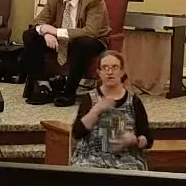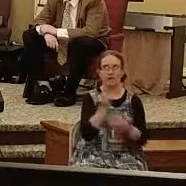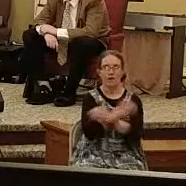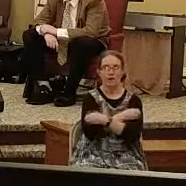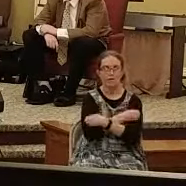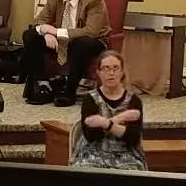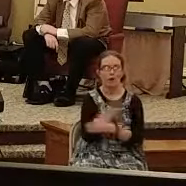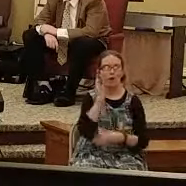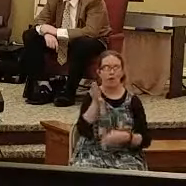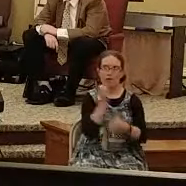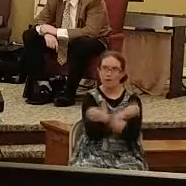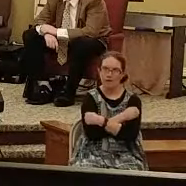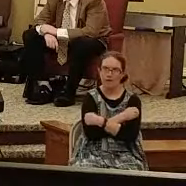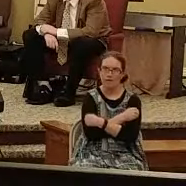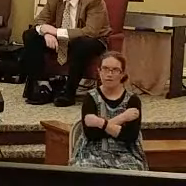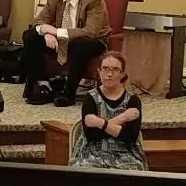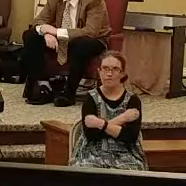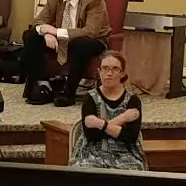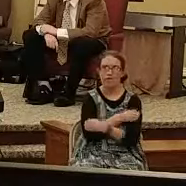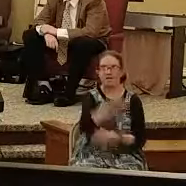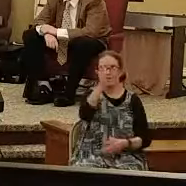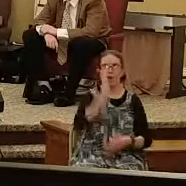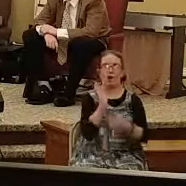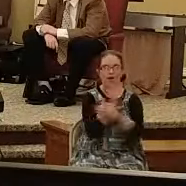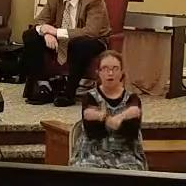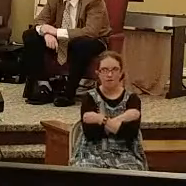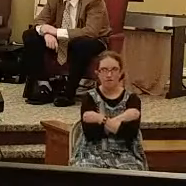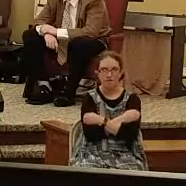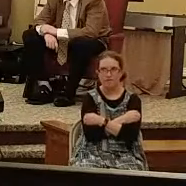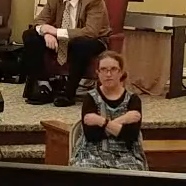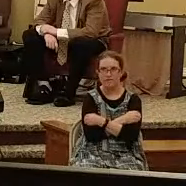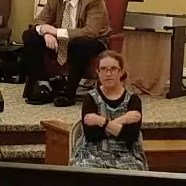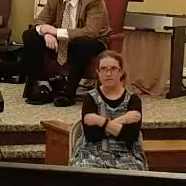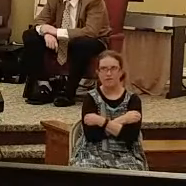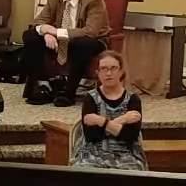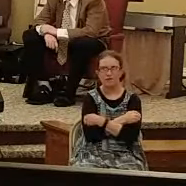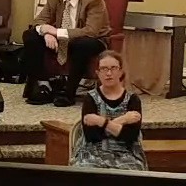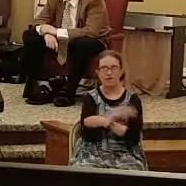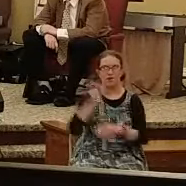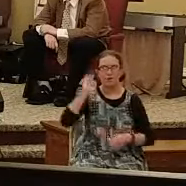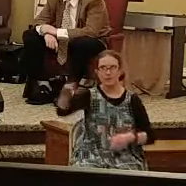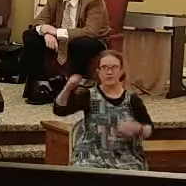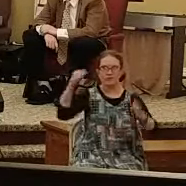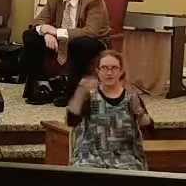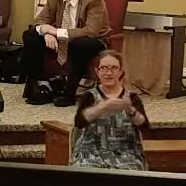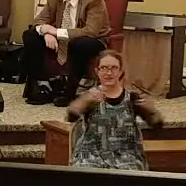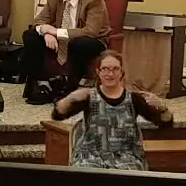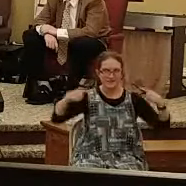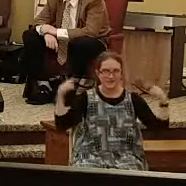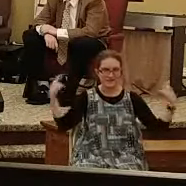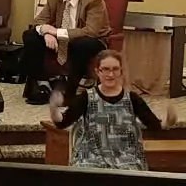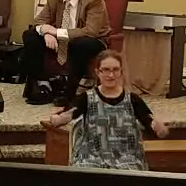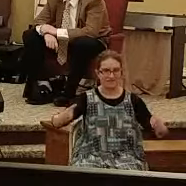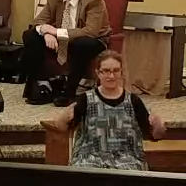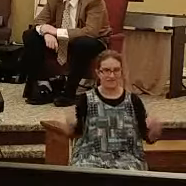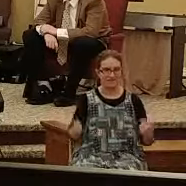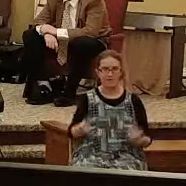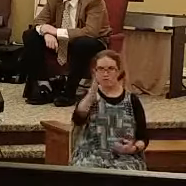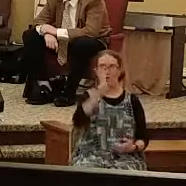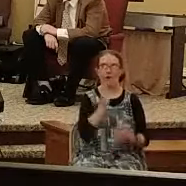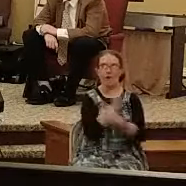them, I'm going to love them. God loves them. But we got to preach against the sin.